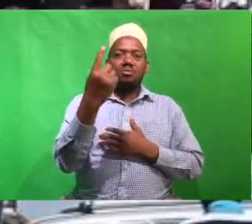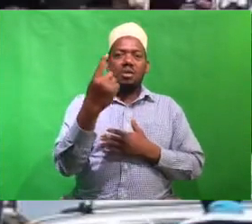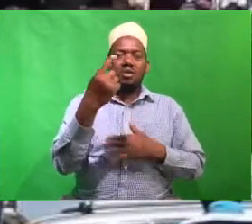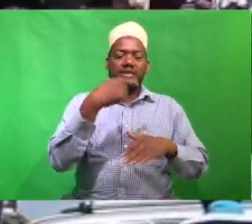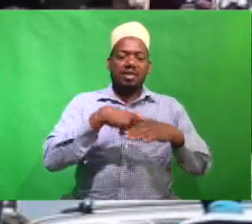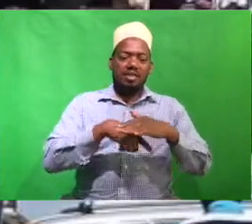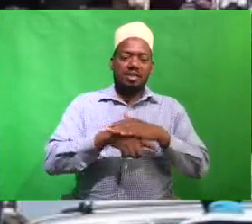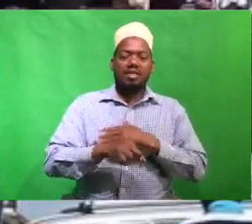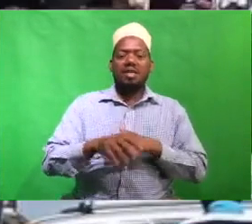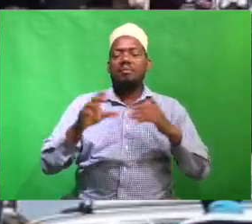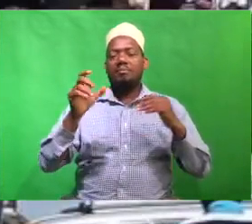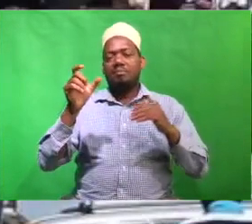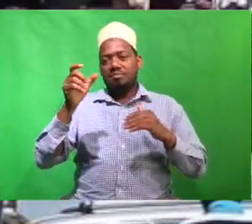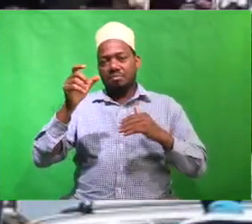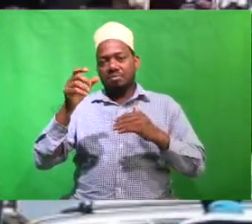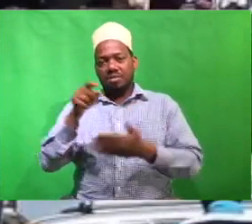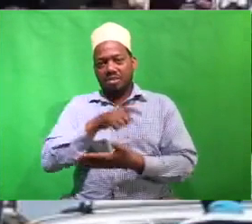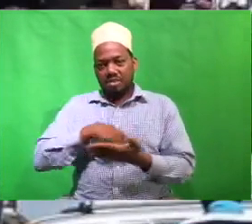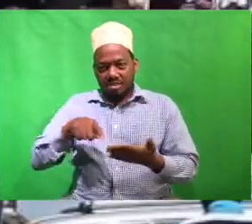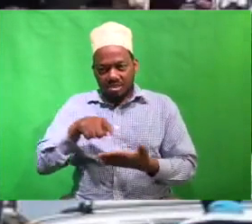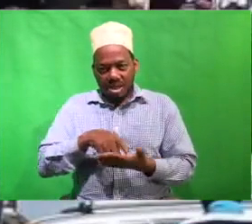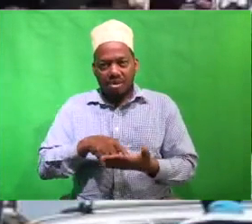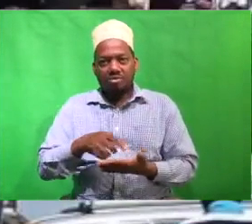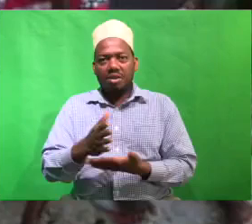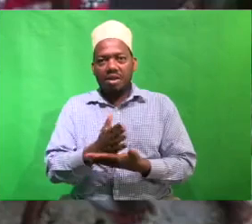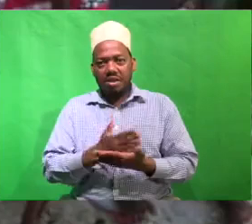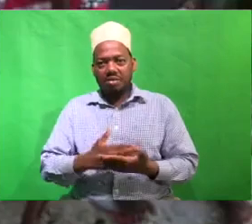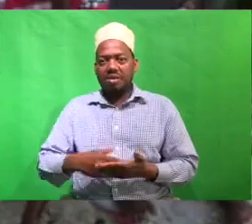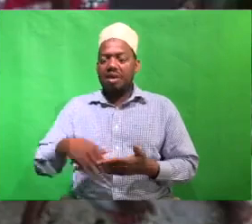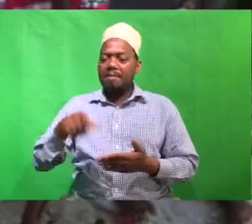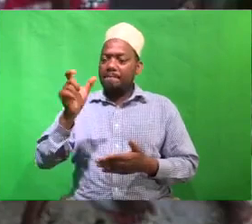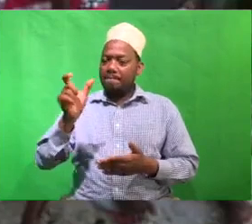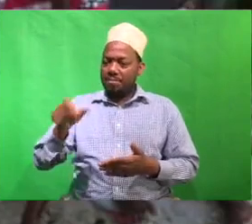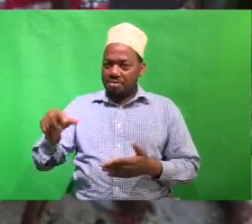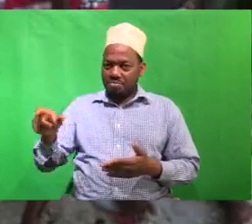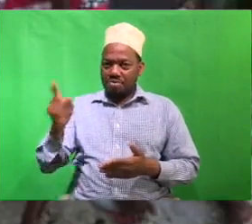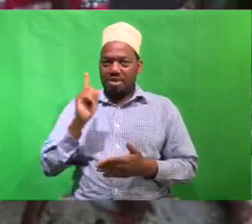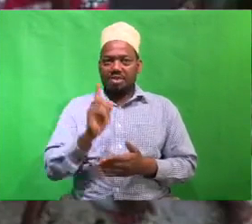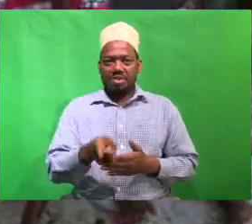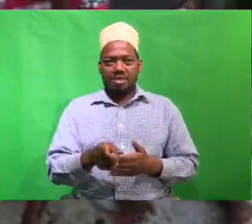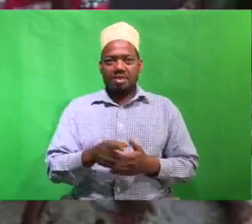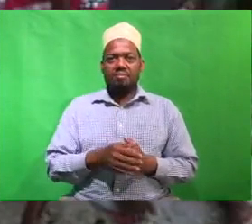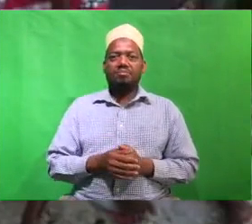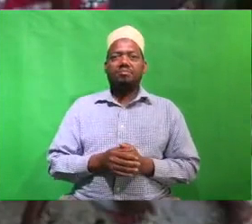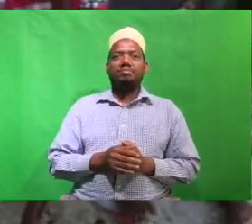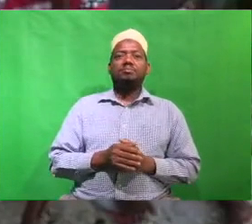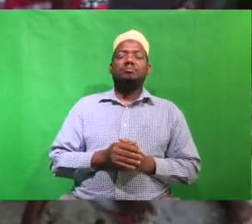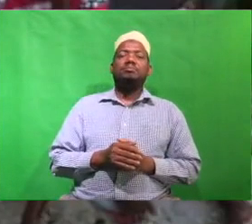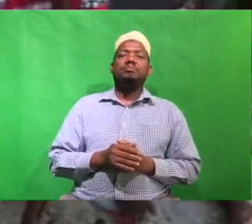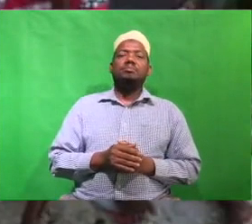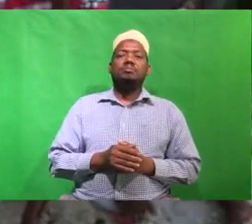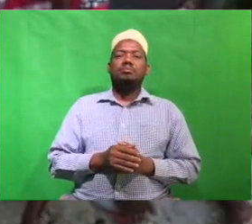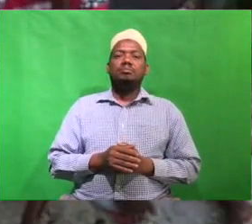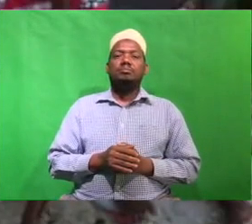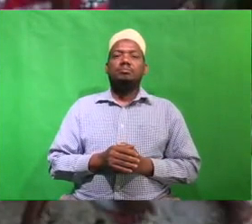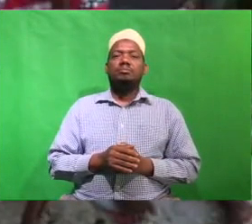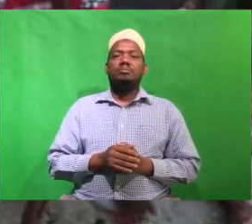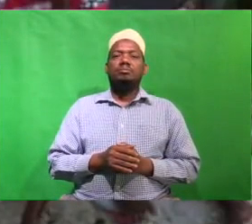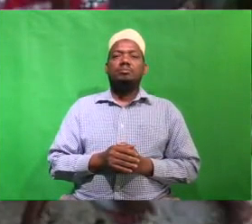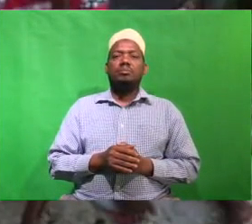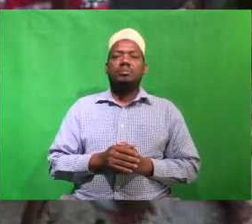picture of the people in the town, and another picture live in the village that you can compare that to your pictures, my